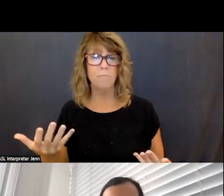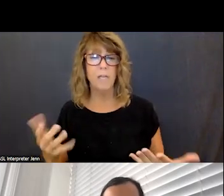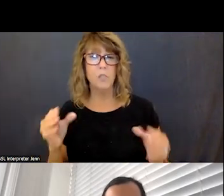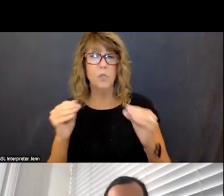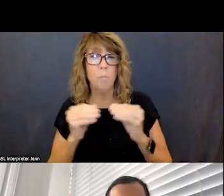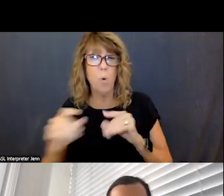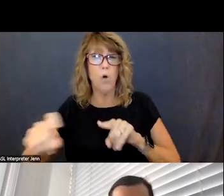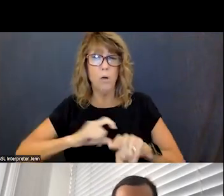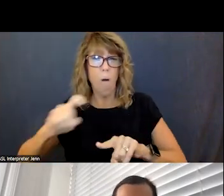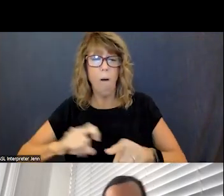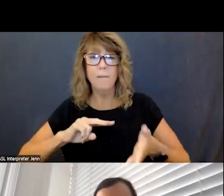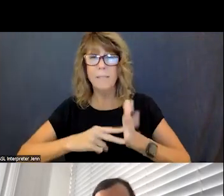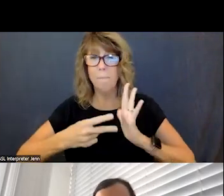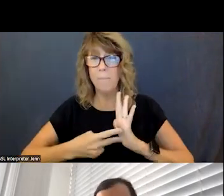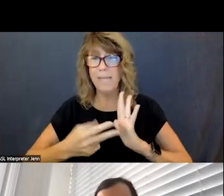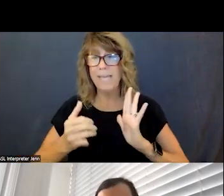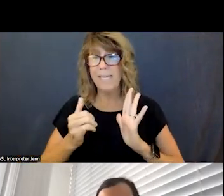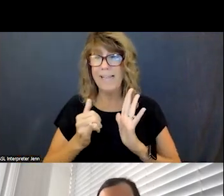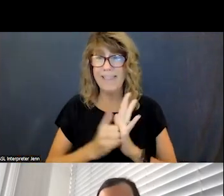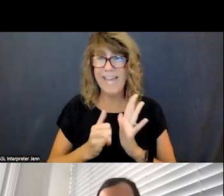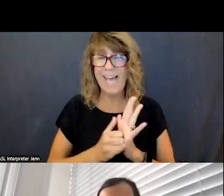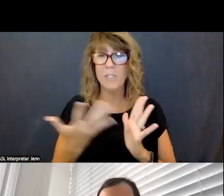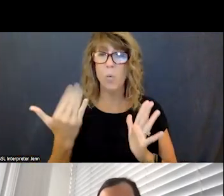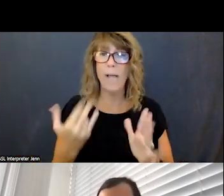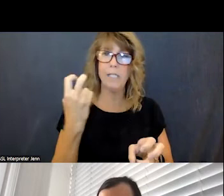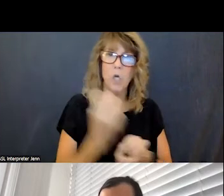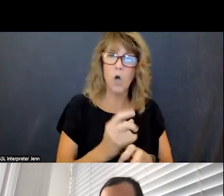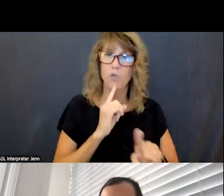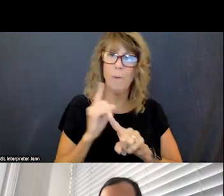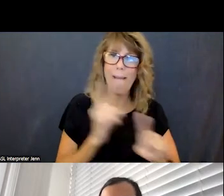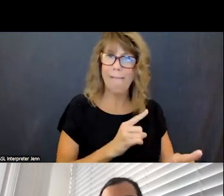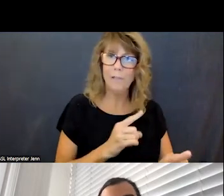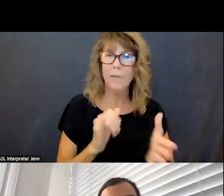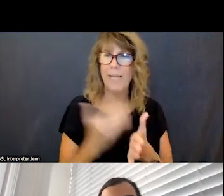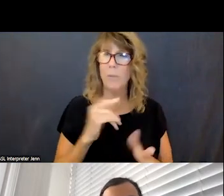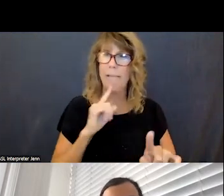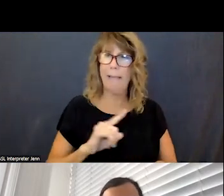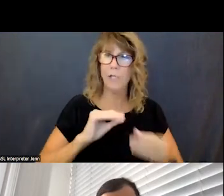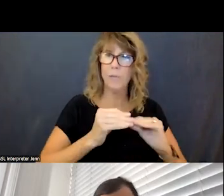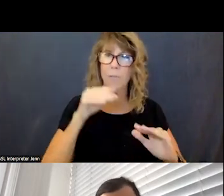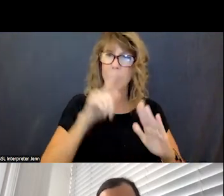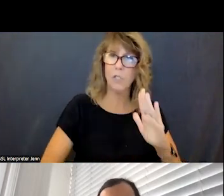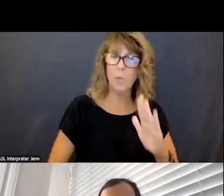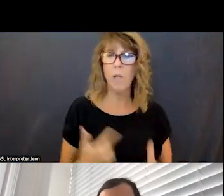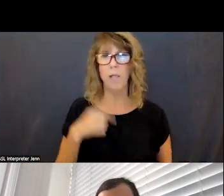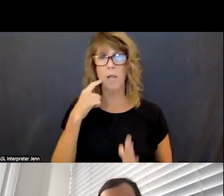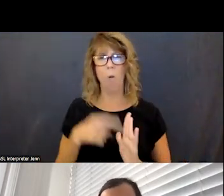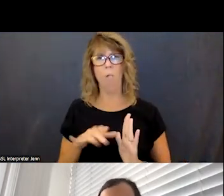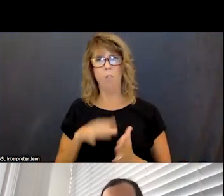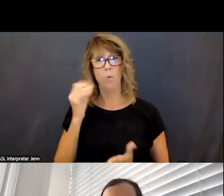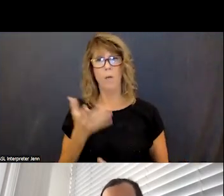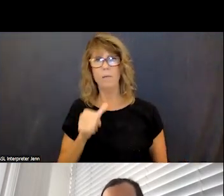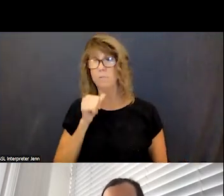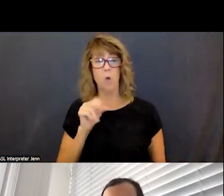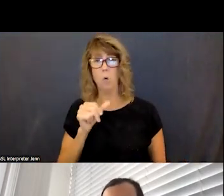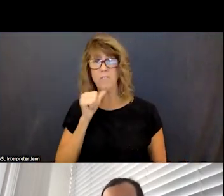mean that that's what's taxing answering rates and makes answering rates lower? And they found that the answer was no. There was not a